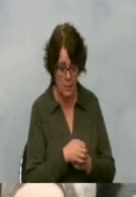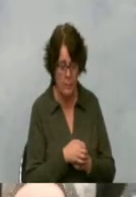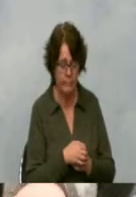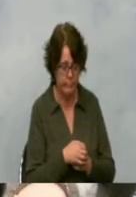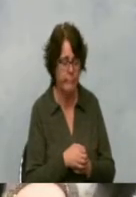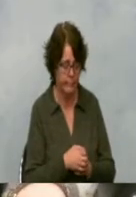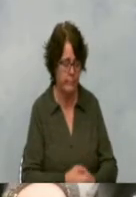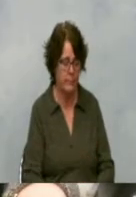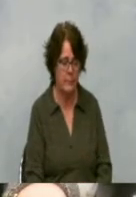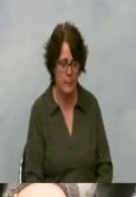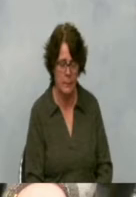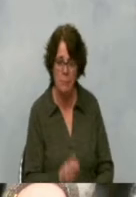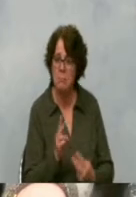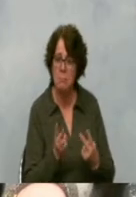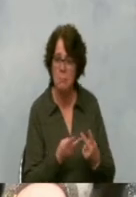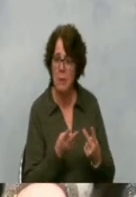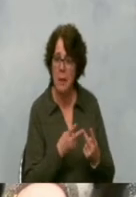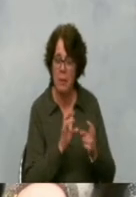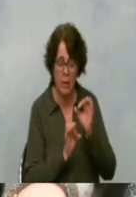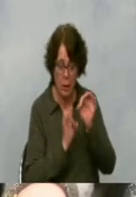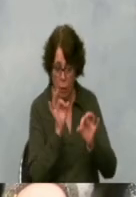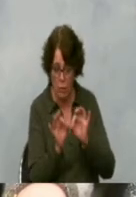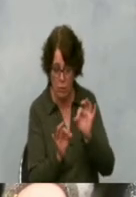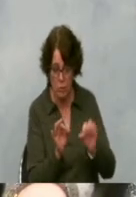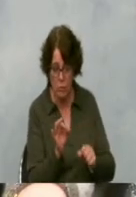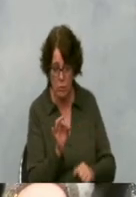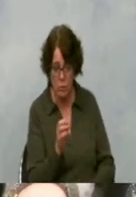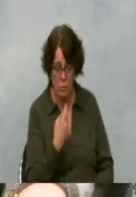Yep. Any other questions or comments?